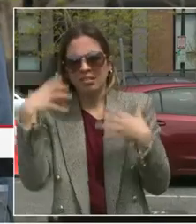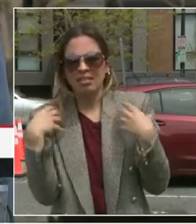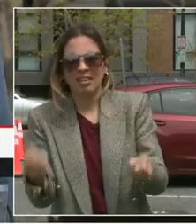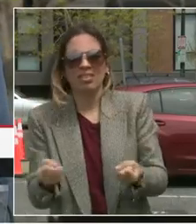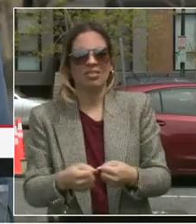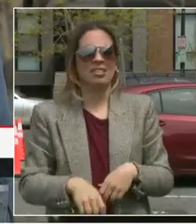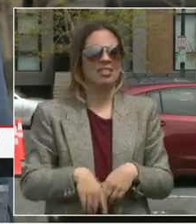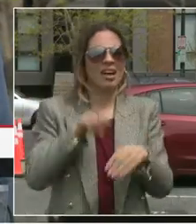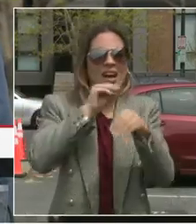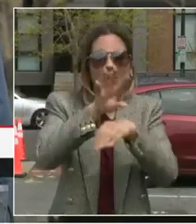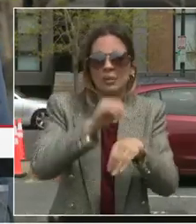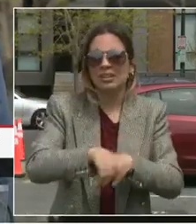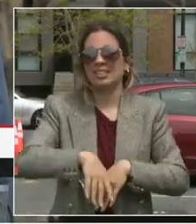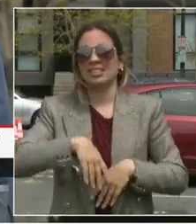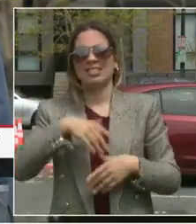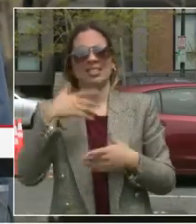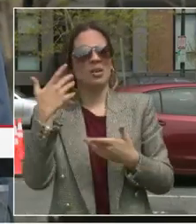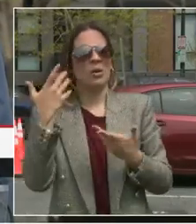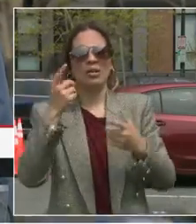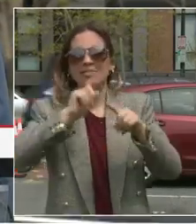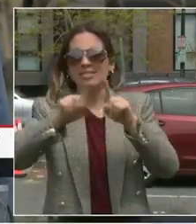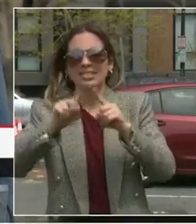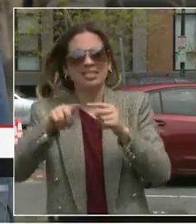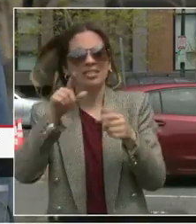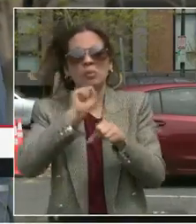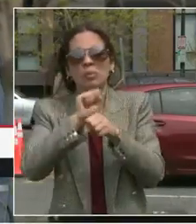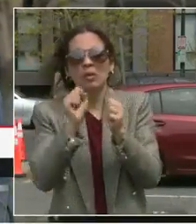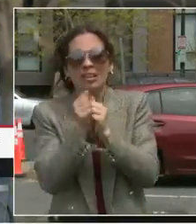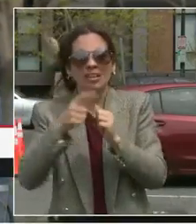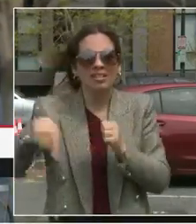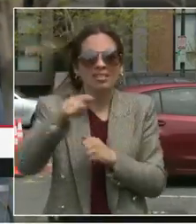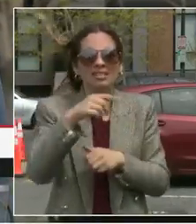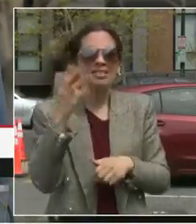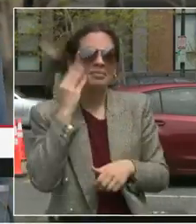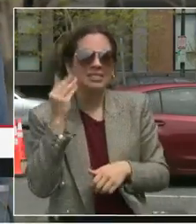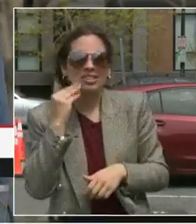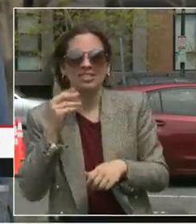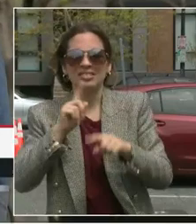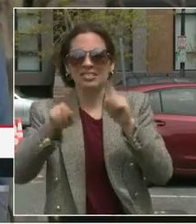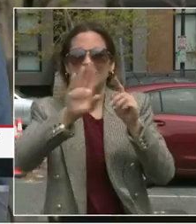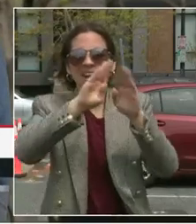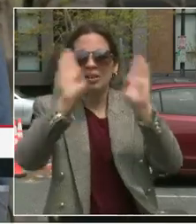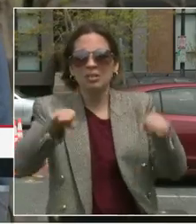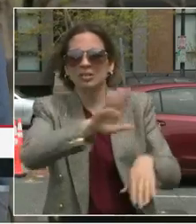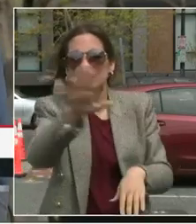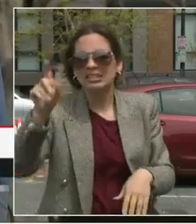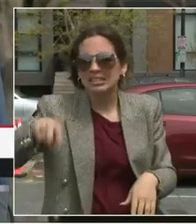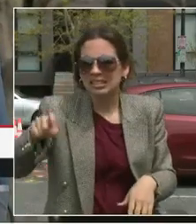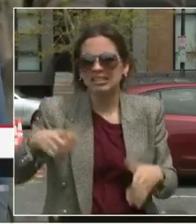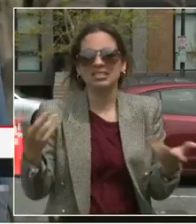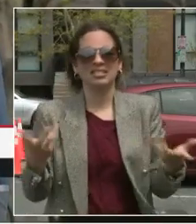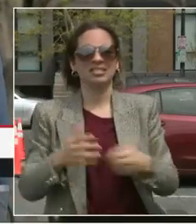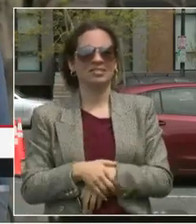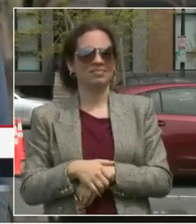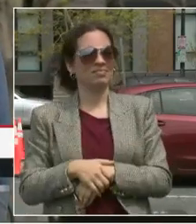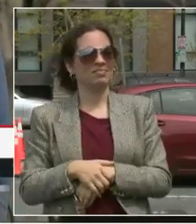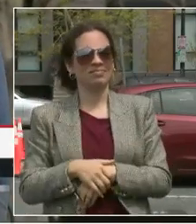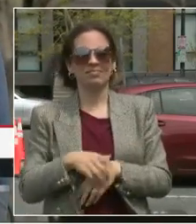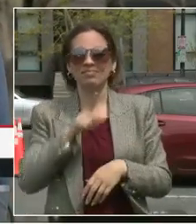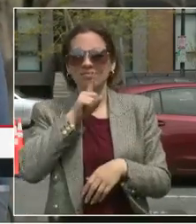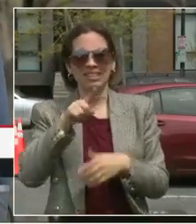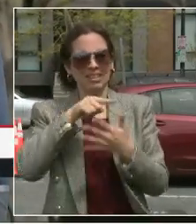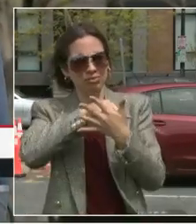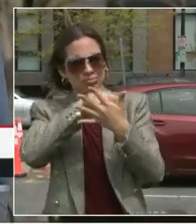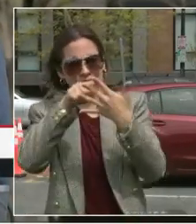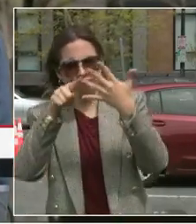counseling, whether it's working with people who have different housing needs. So all of that is